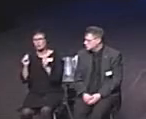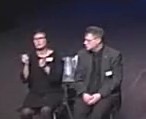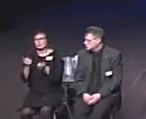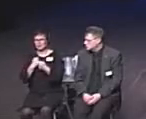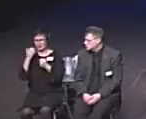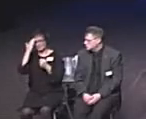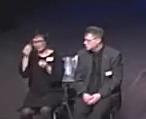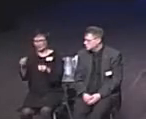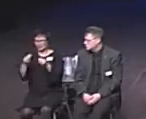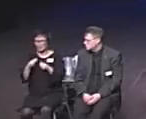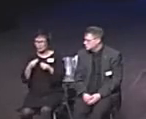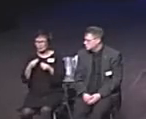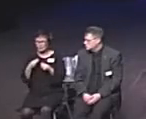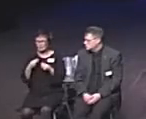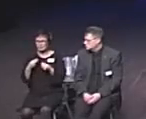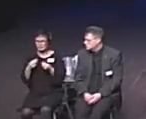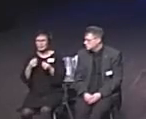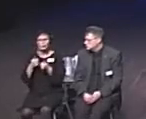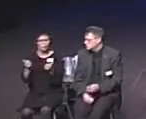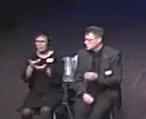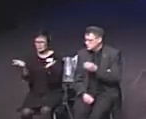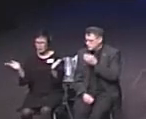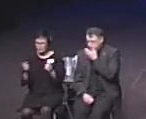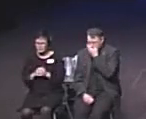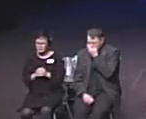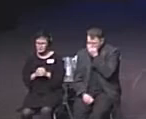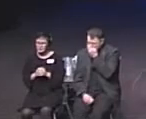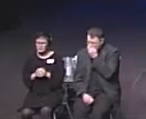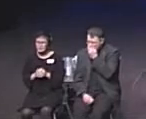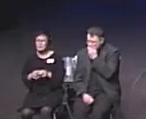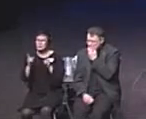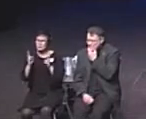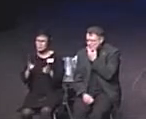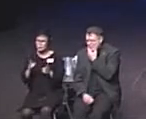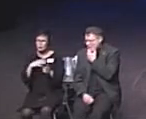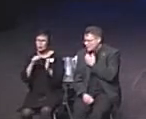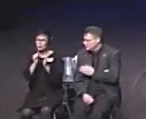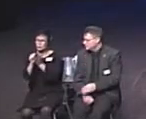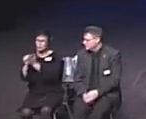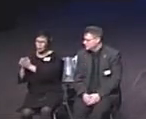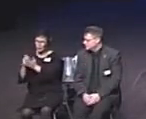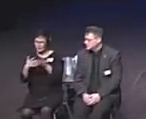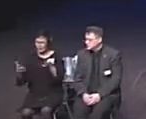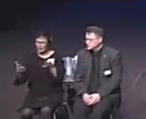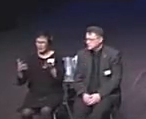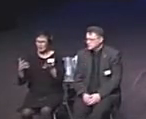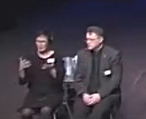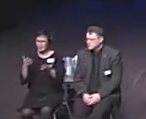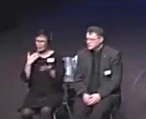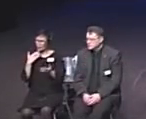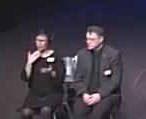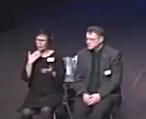of the information are in those formats, everyone. And you also have it in symbol language for those who can't